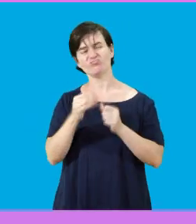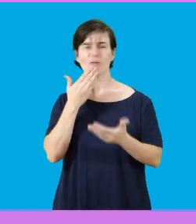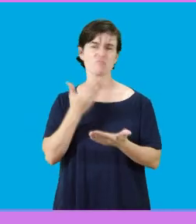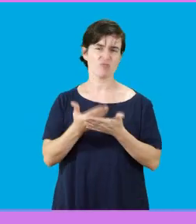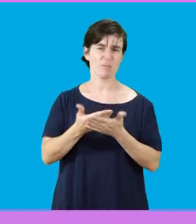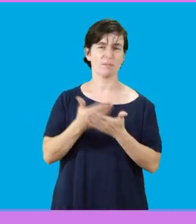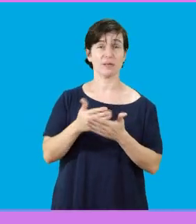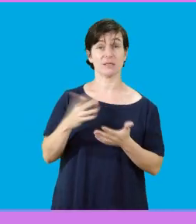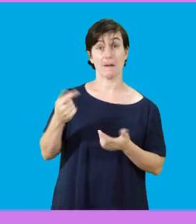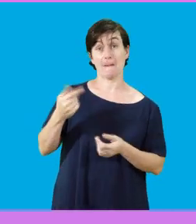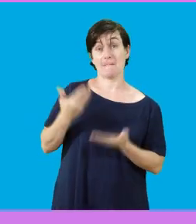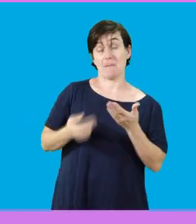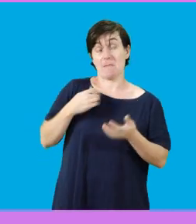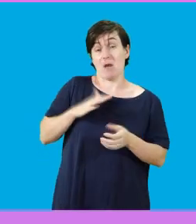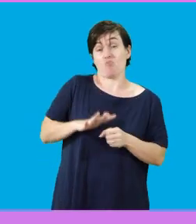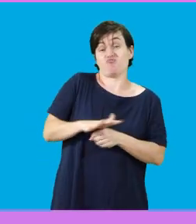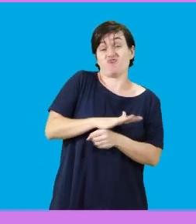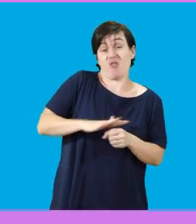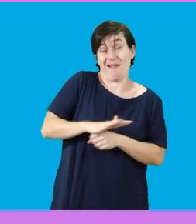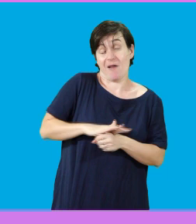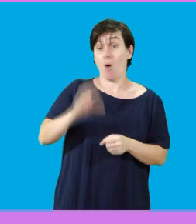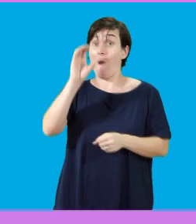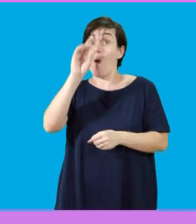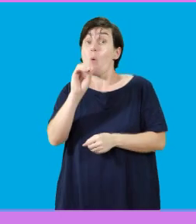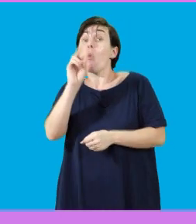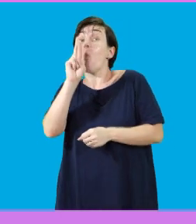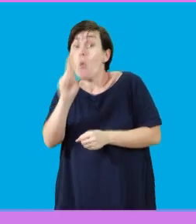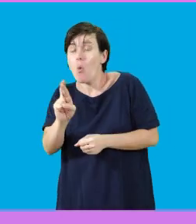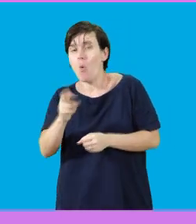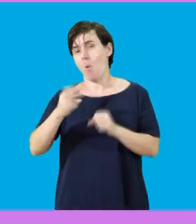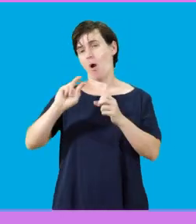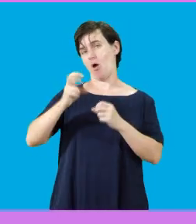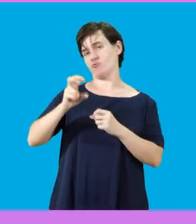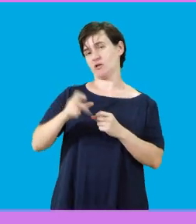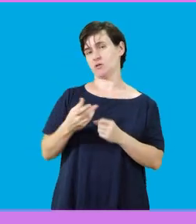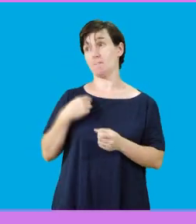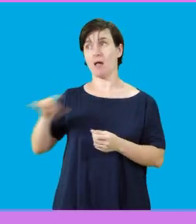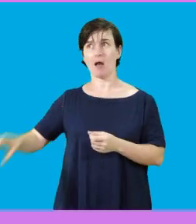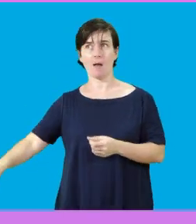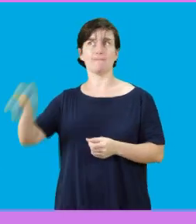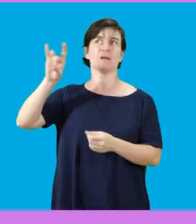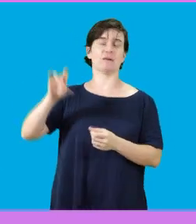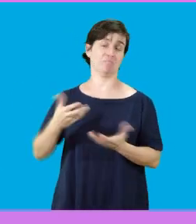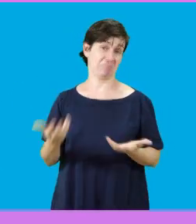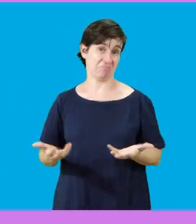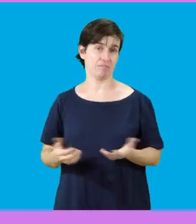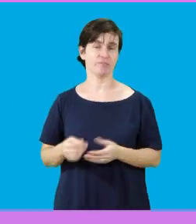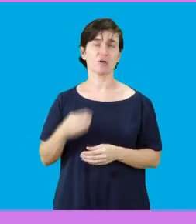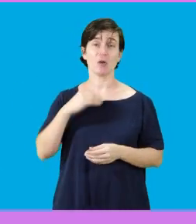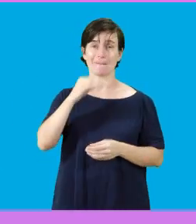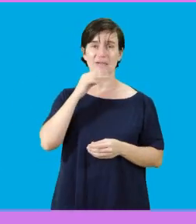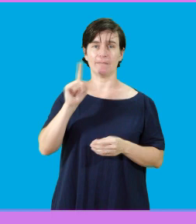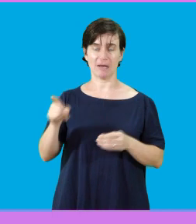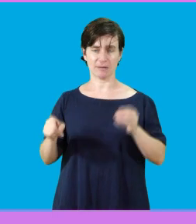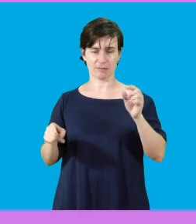determine the probability of either a brown or an orange. Either a brown or orange. So now we have to